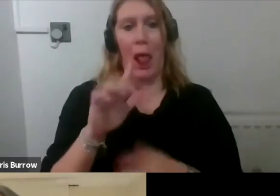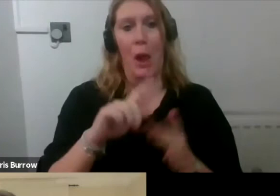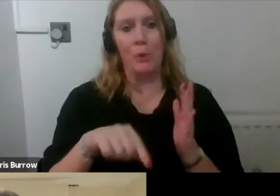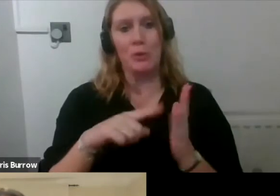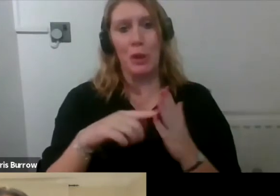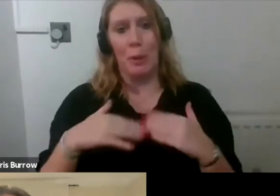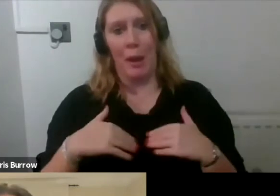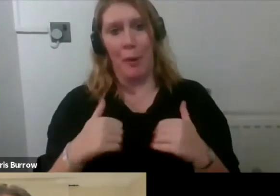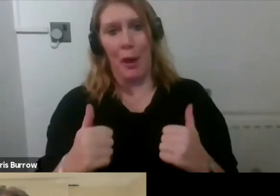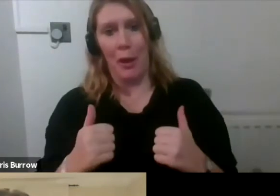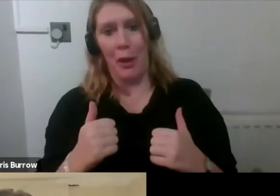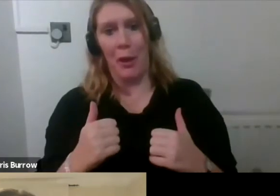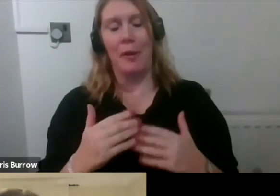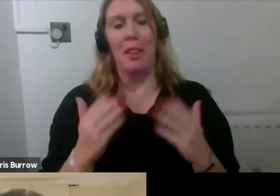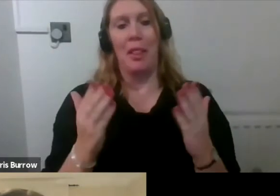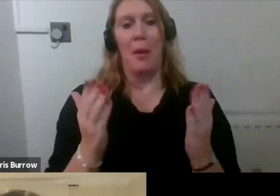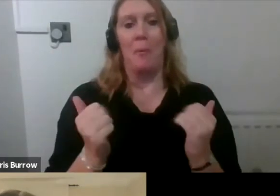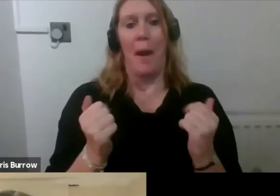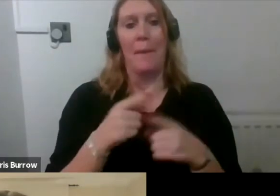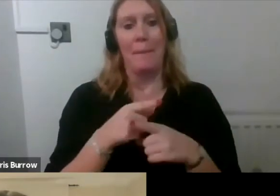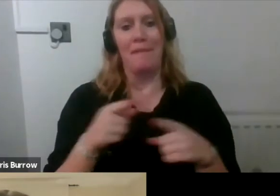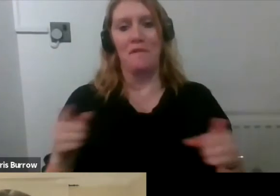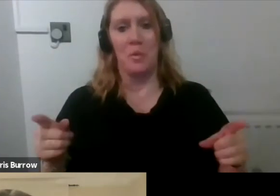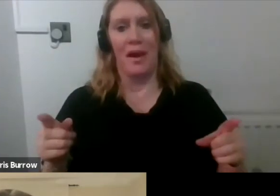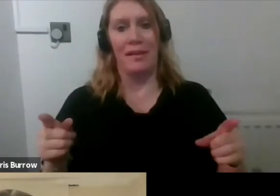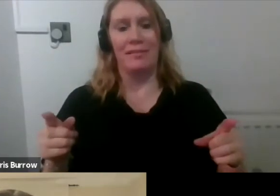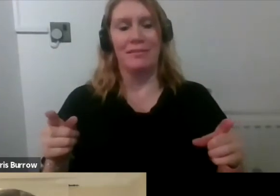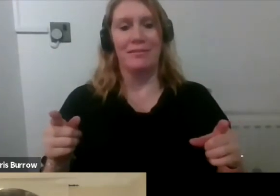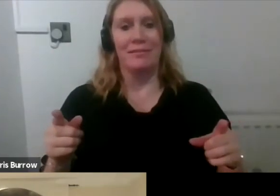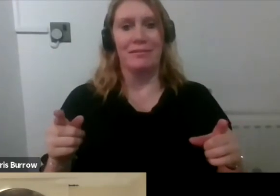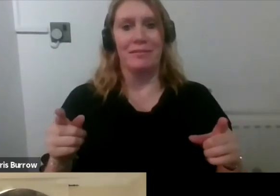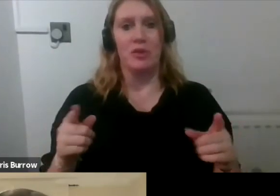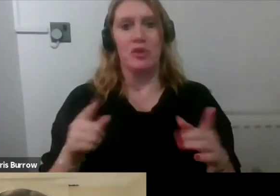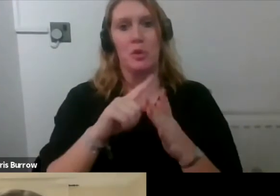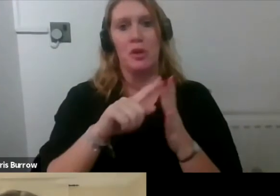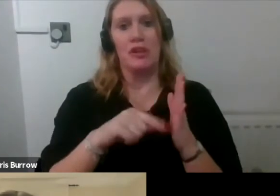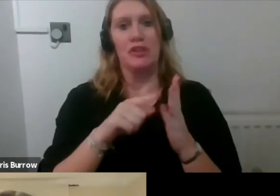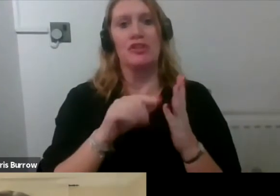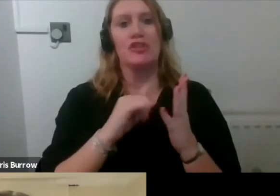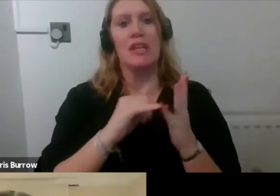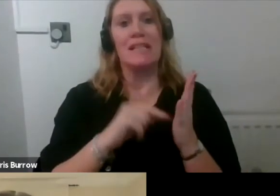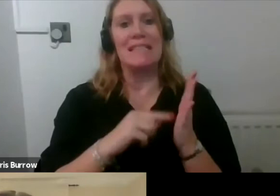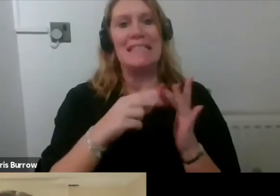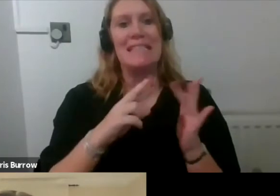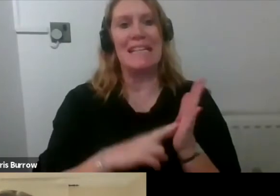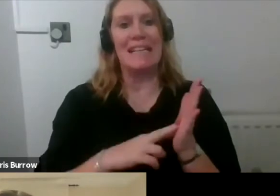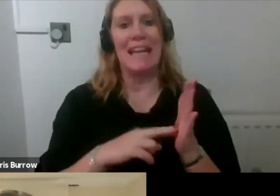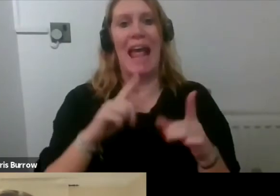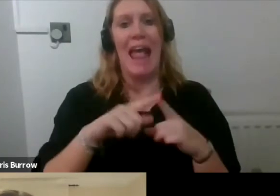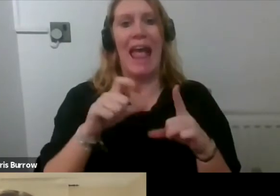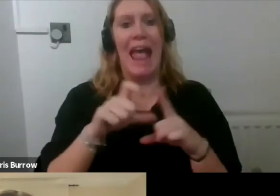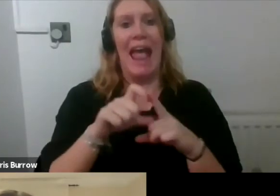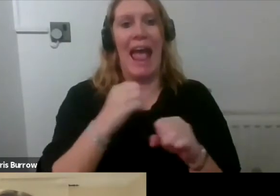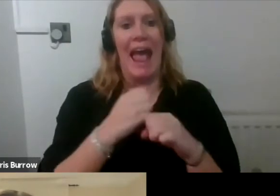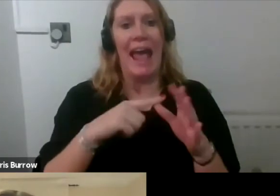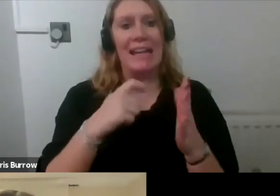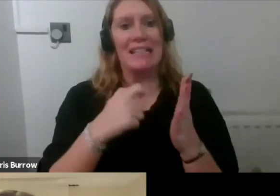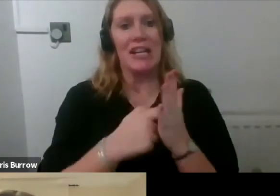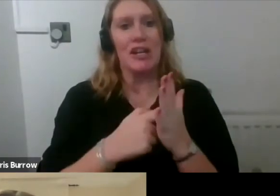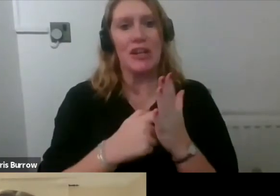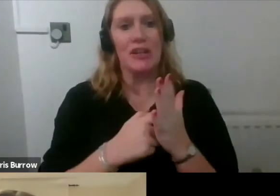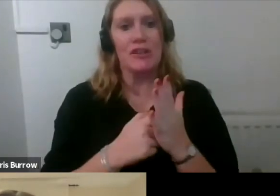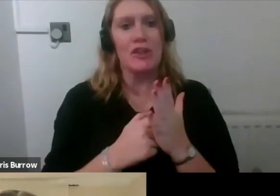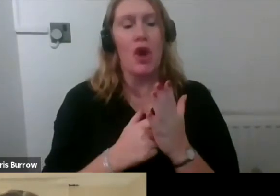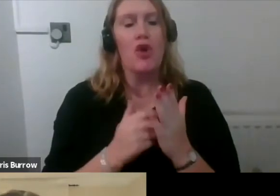I'm good. Welcome, everybody, to Justin Edgar's Reasonable Adjustment. It's